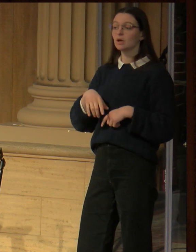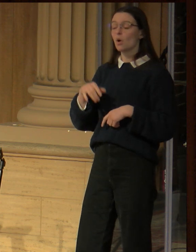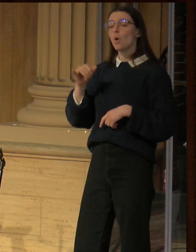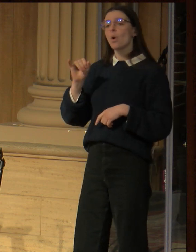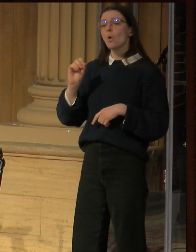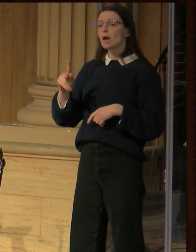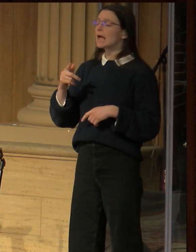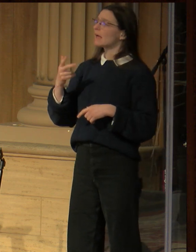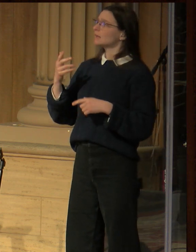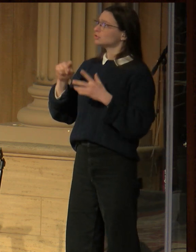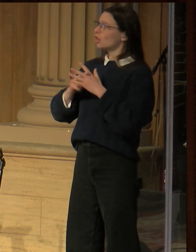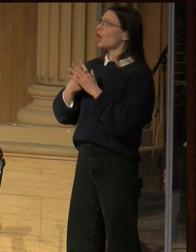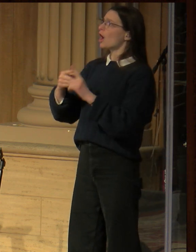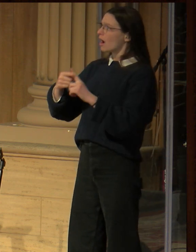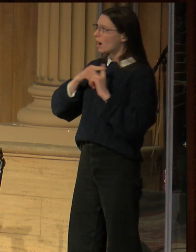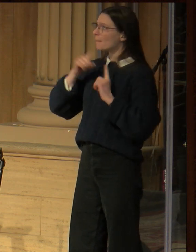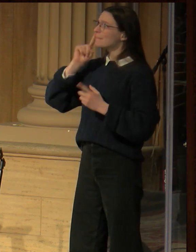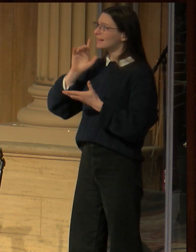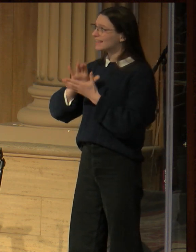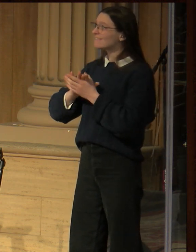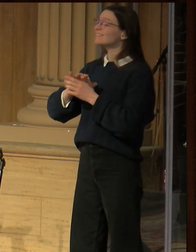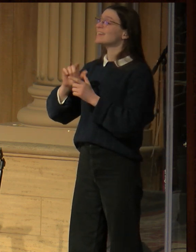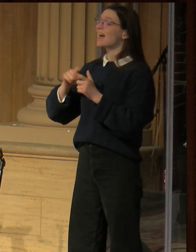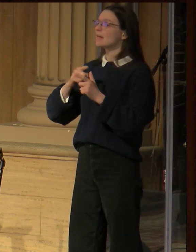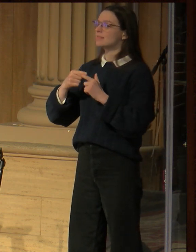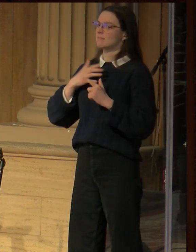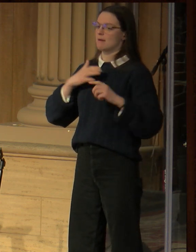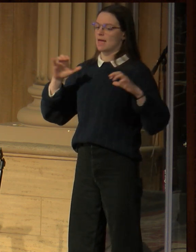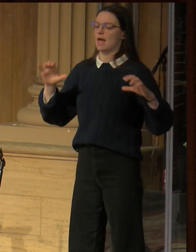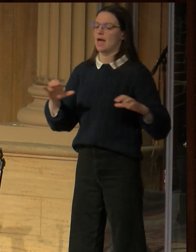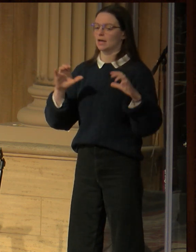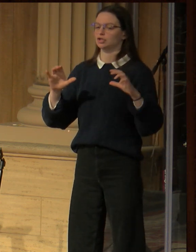believing, but then a bunch of stuff that you do makes you perfect.